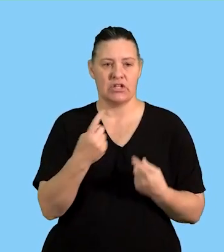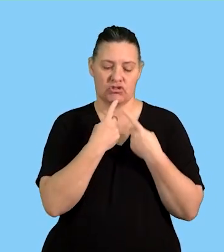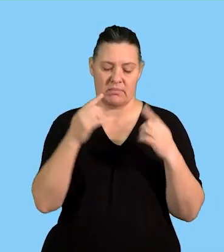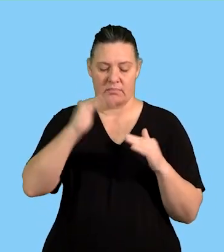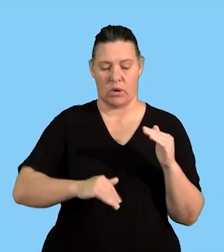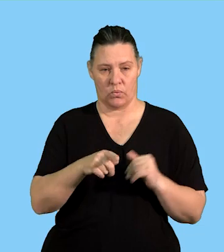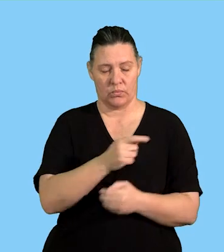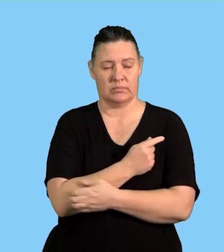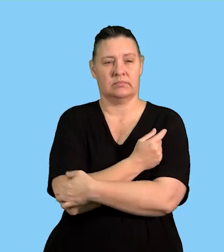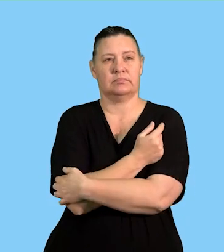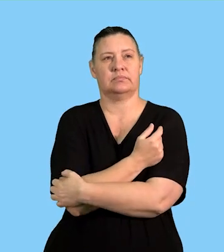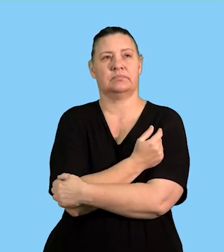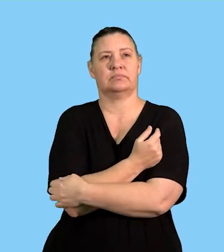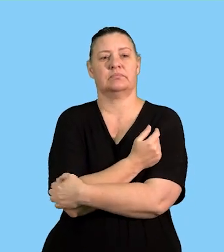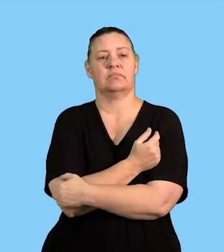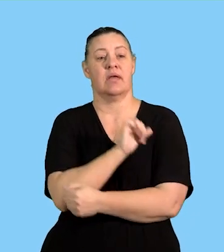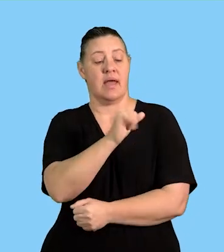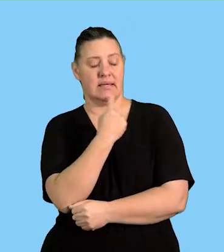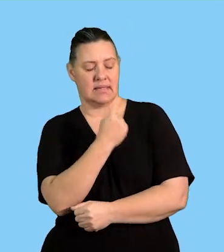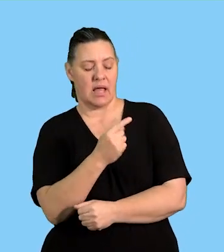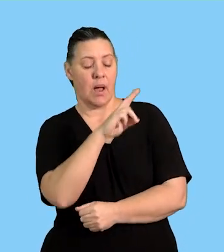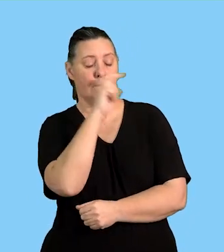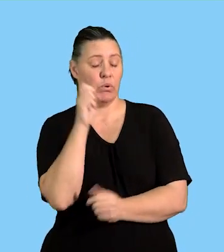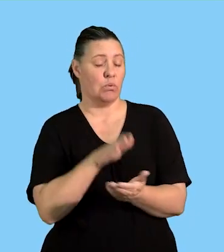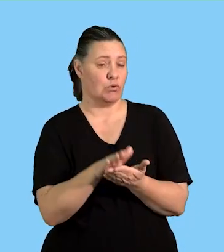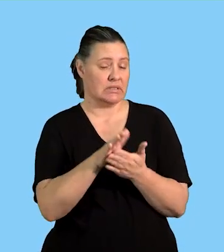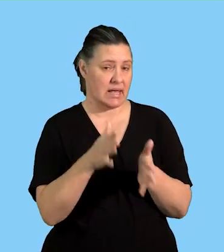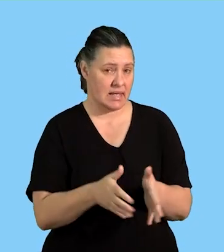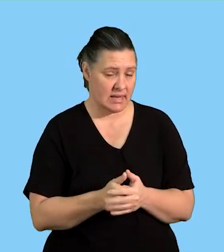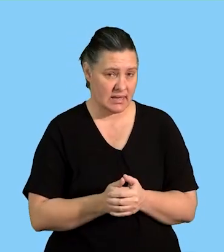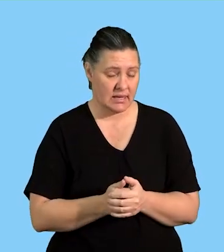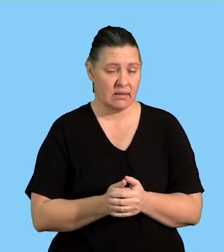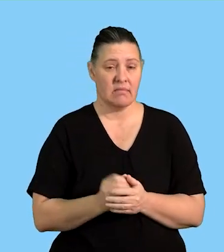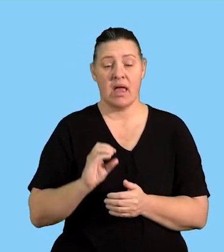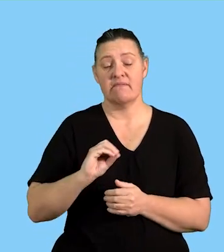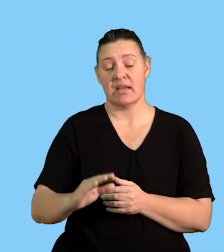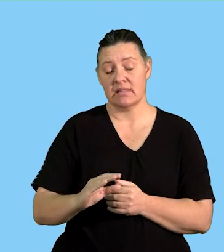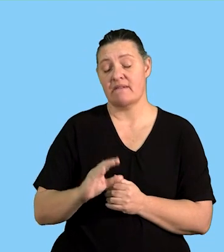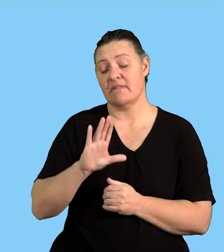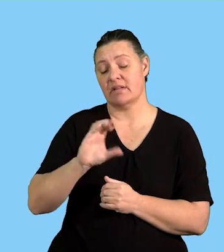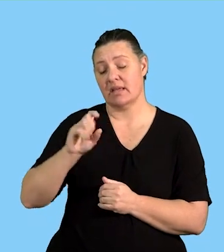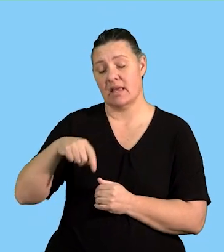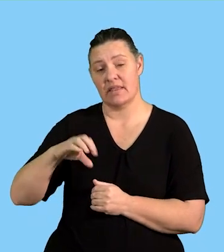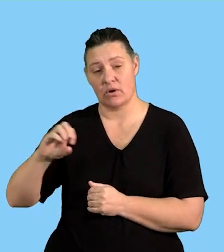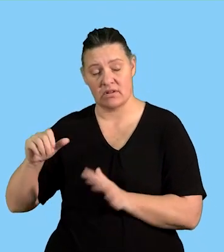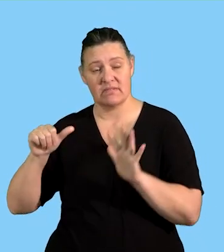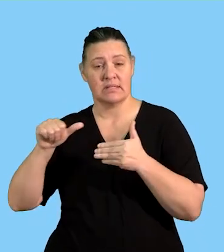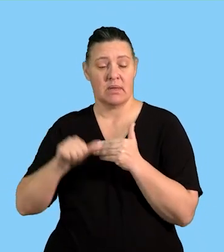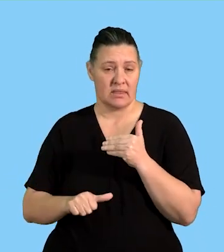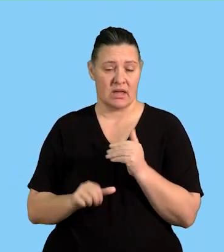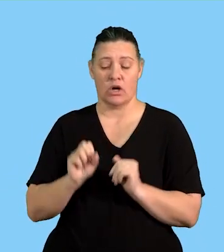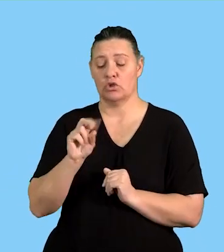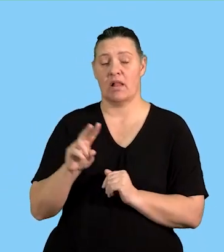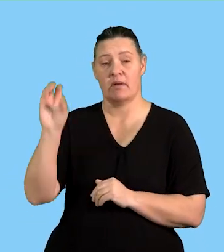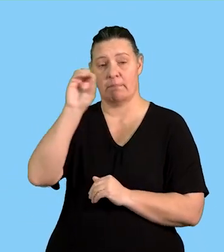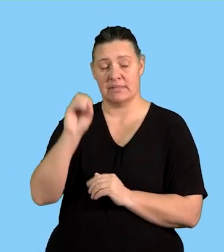statement below. Now, statement A says blueprinters invested 50,000 for 6 months